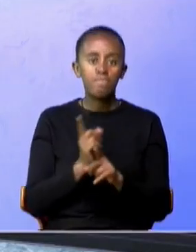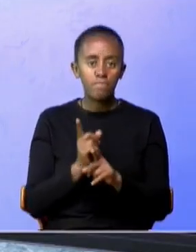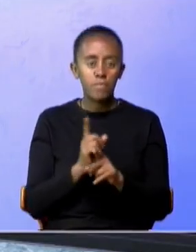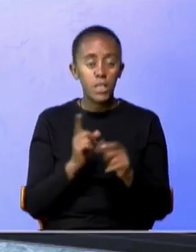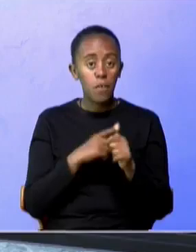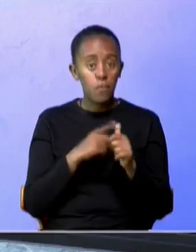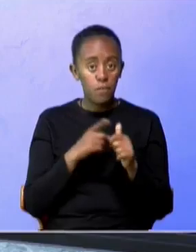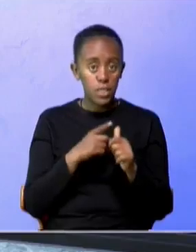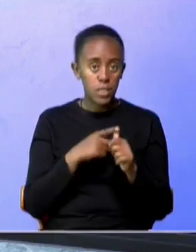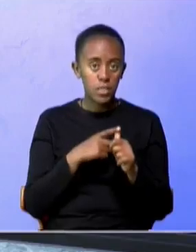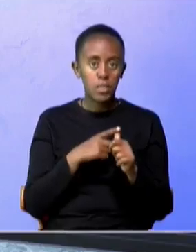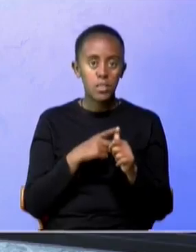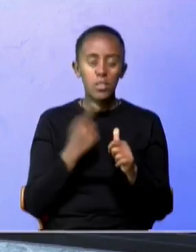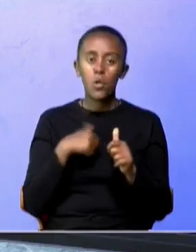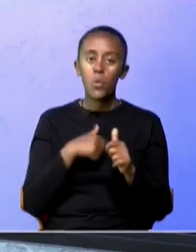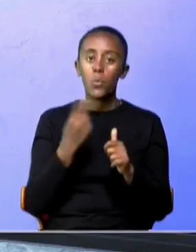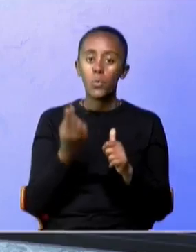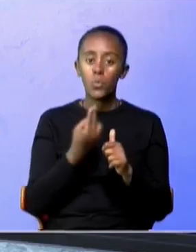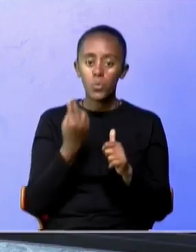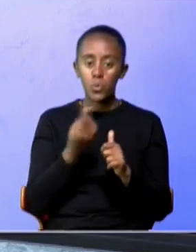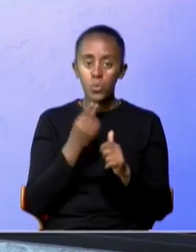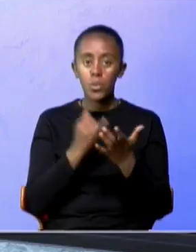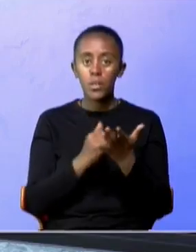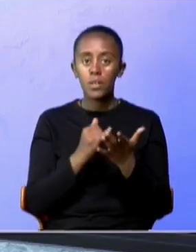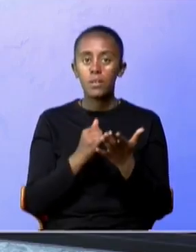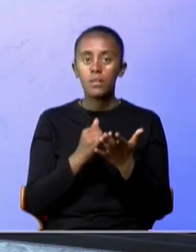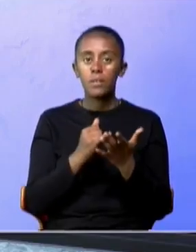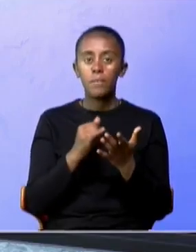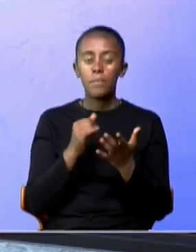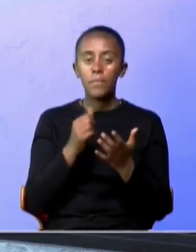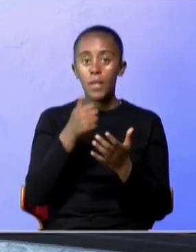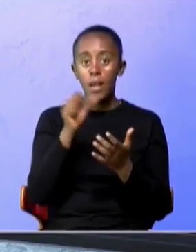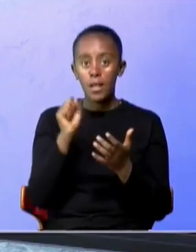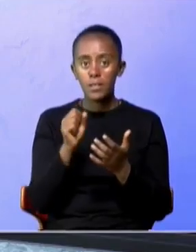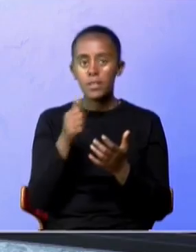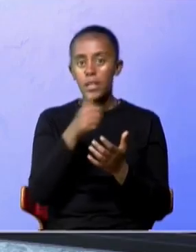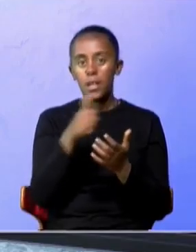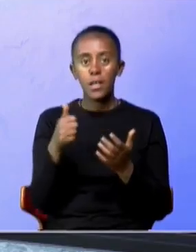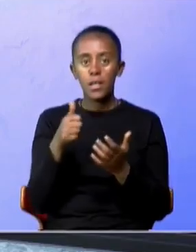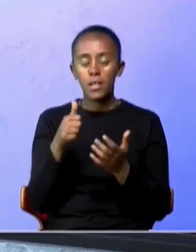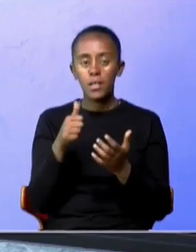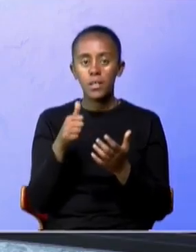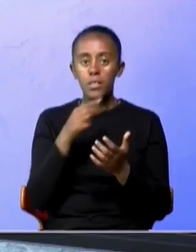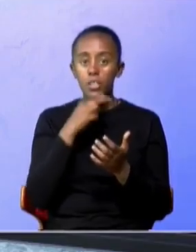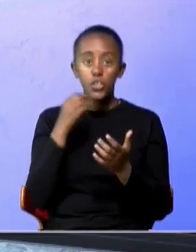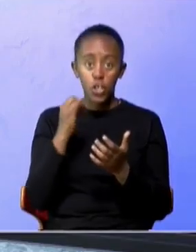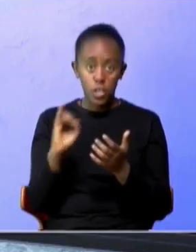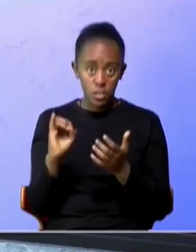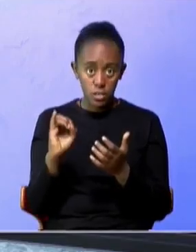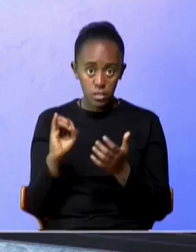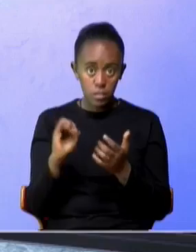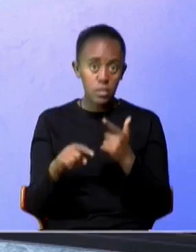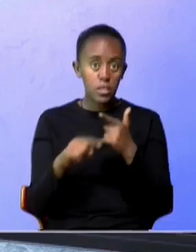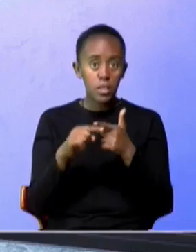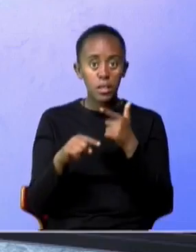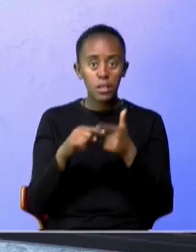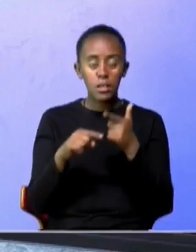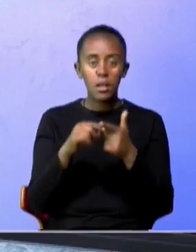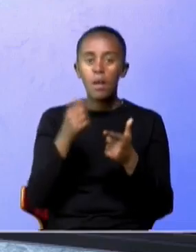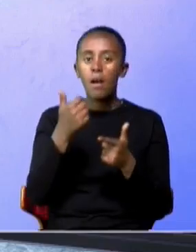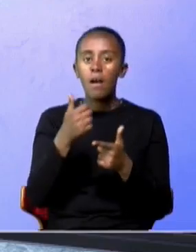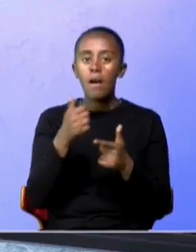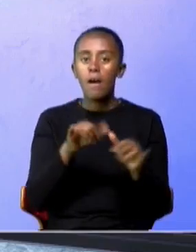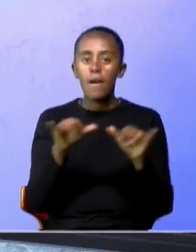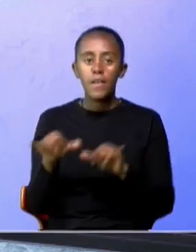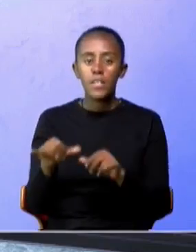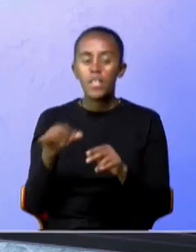first case, we use it as a gerund. But in the second case, we use it as what?